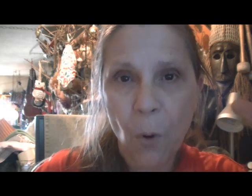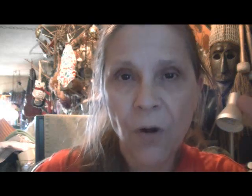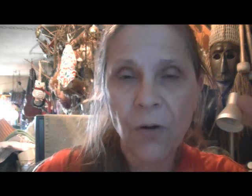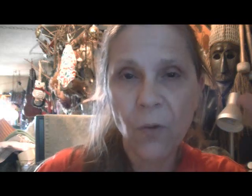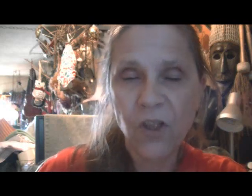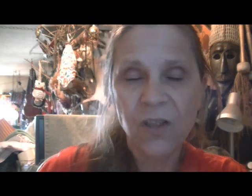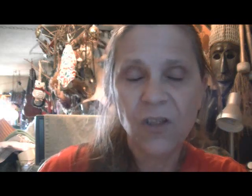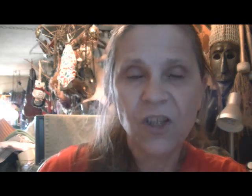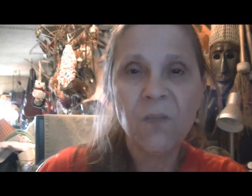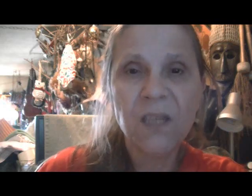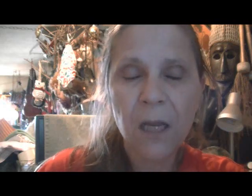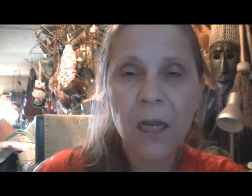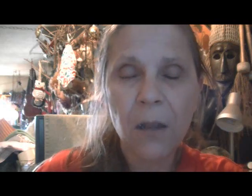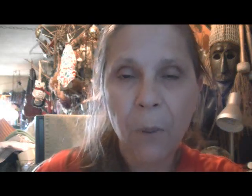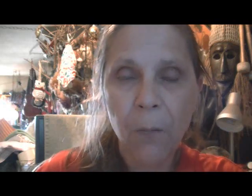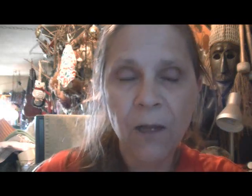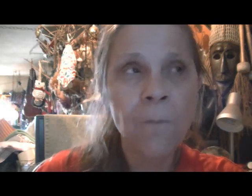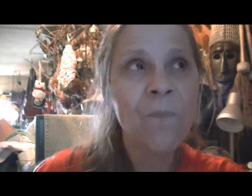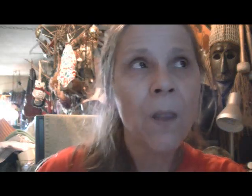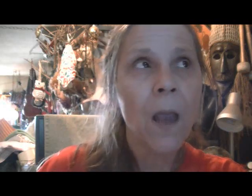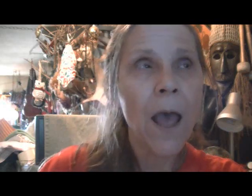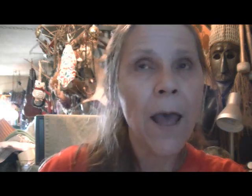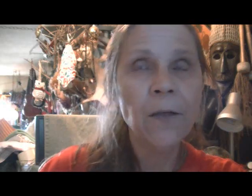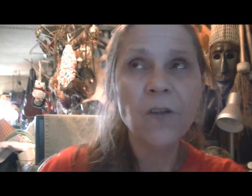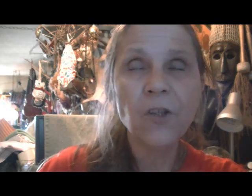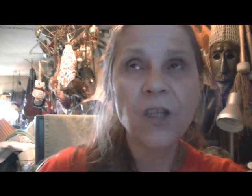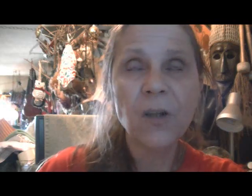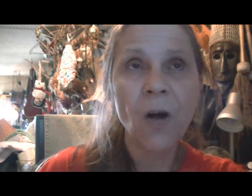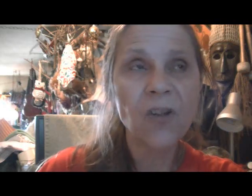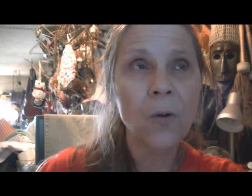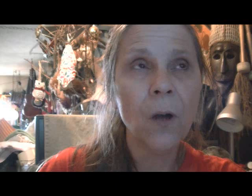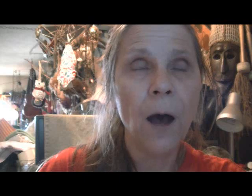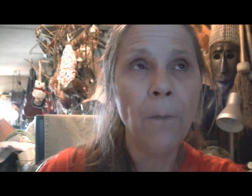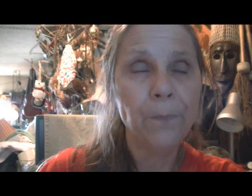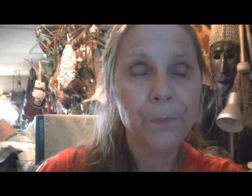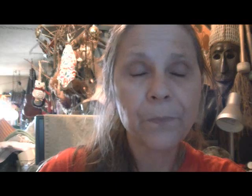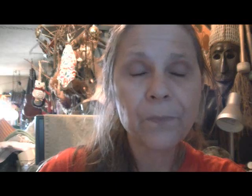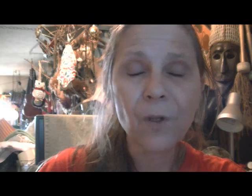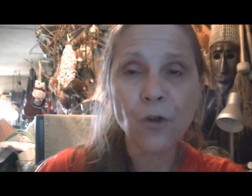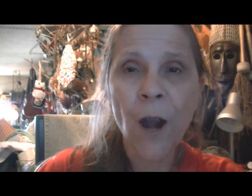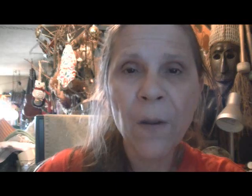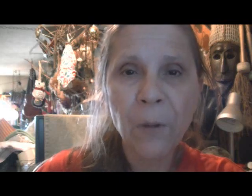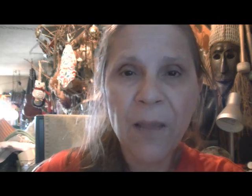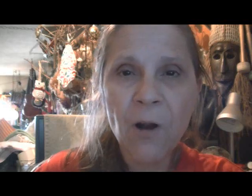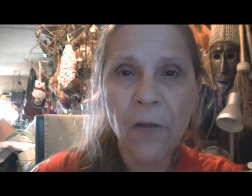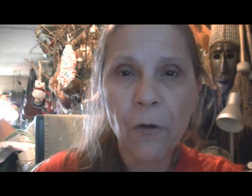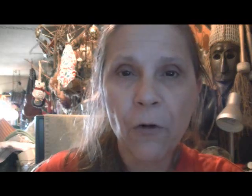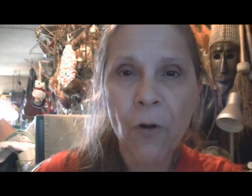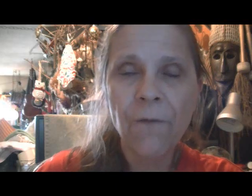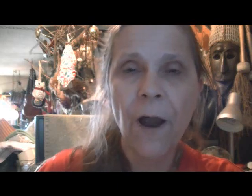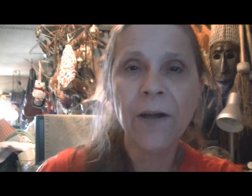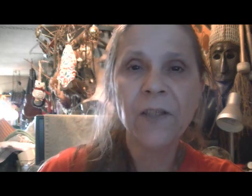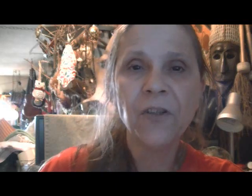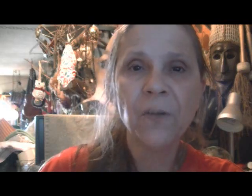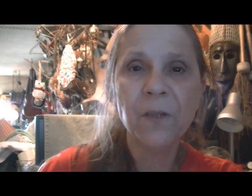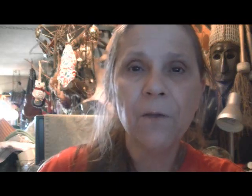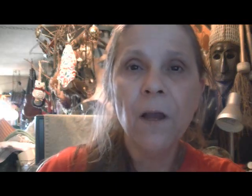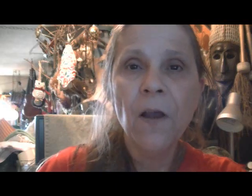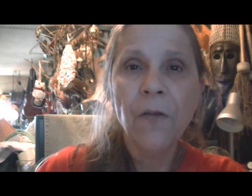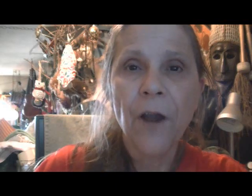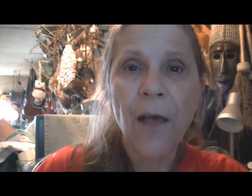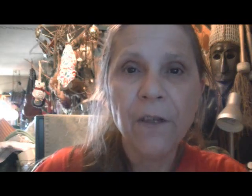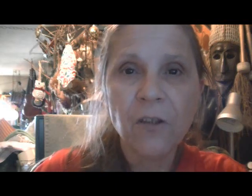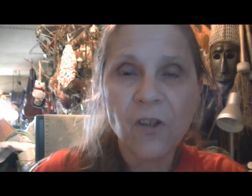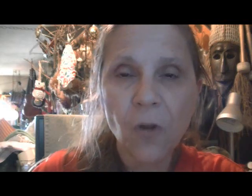cross the border, which is, she's misleading the public. And she's also trying to blame it on the coronavirus in terms